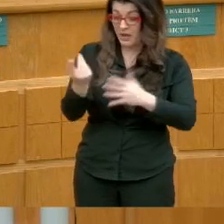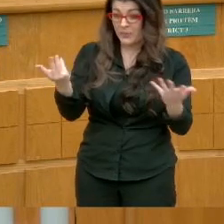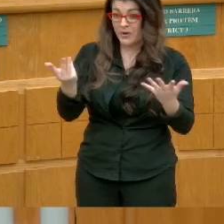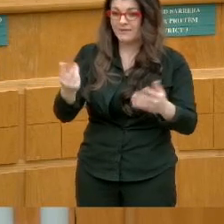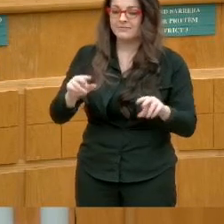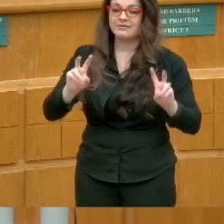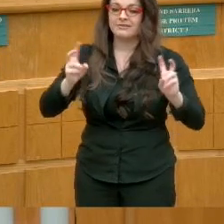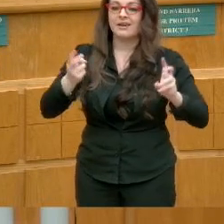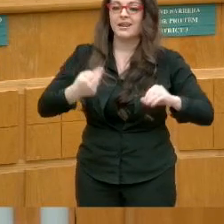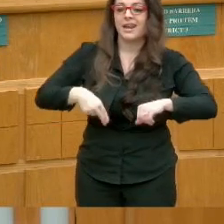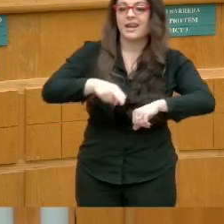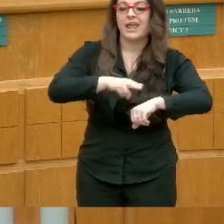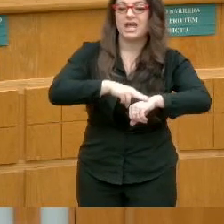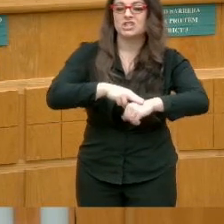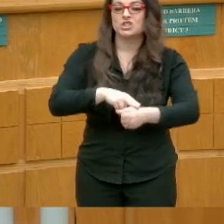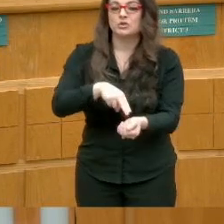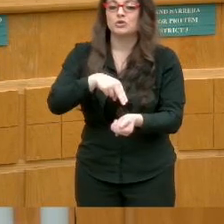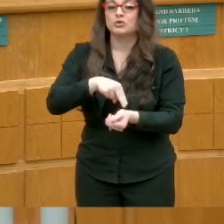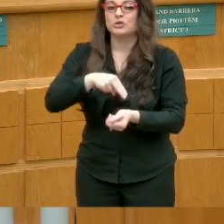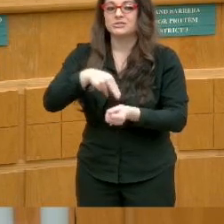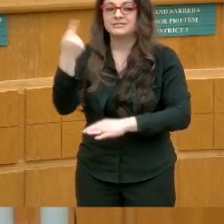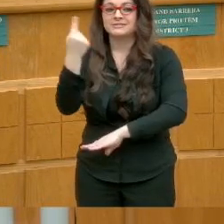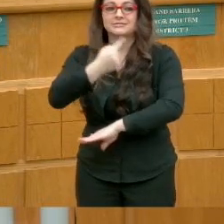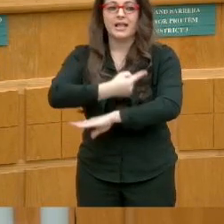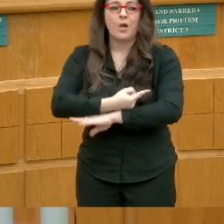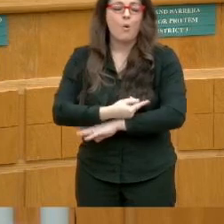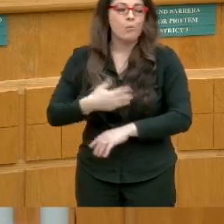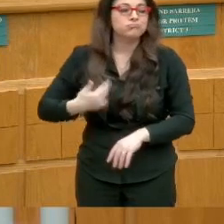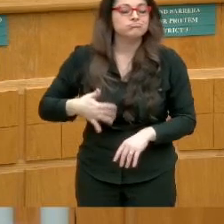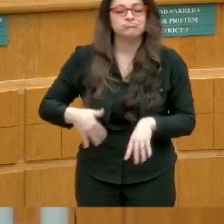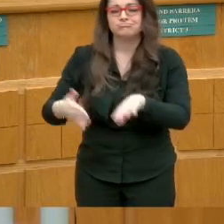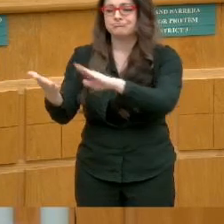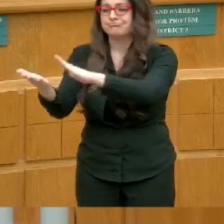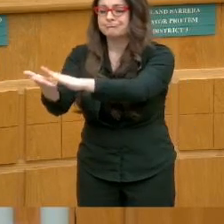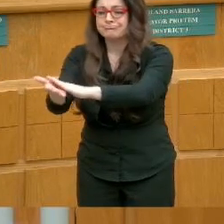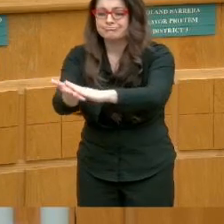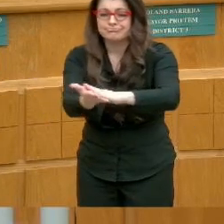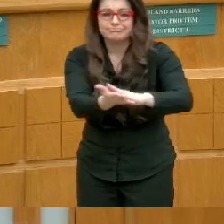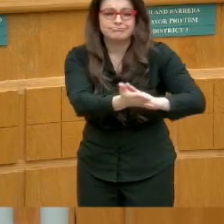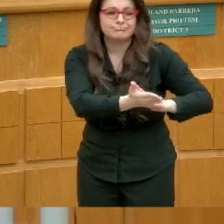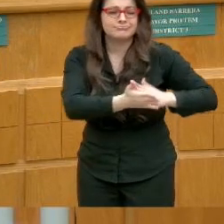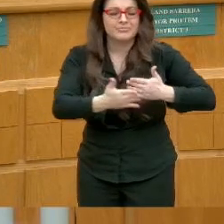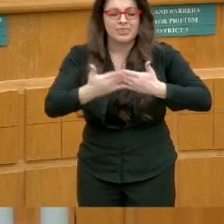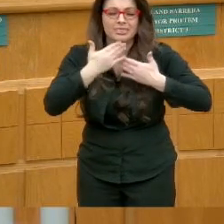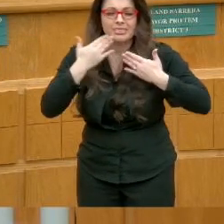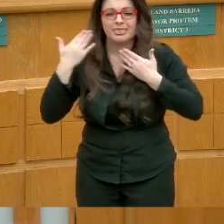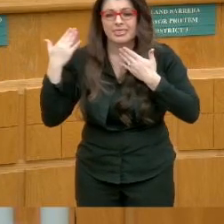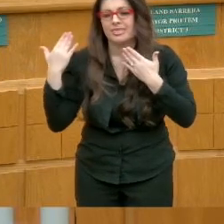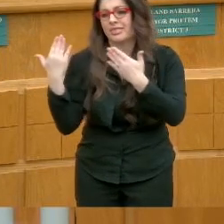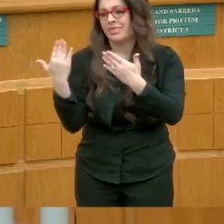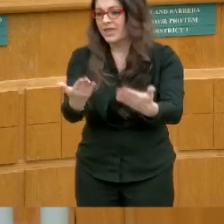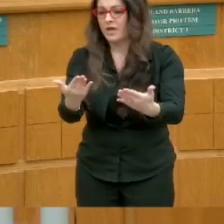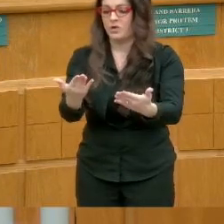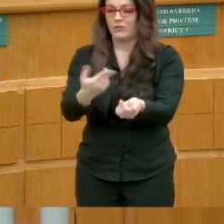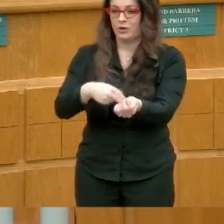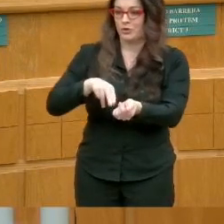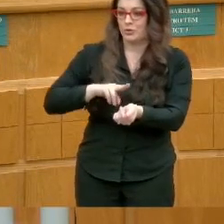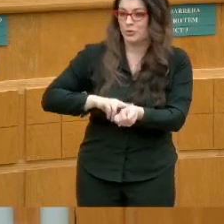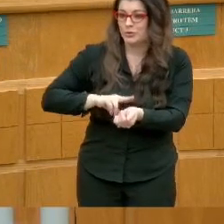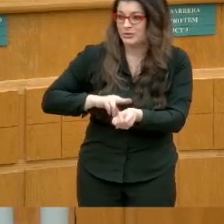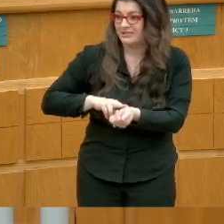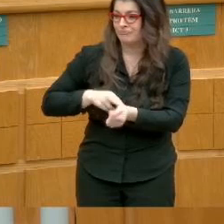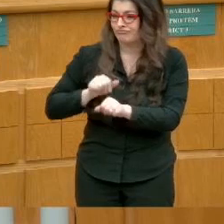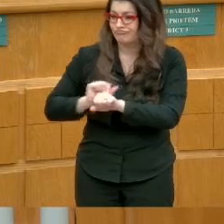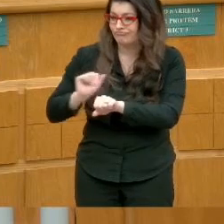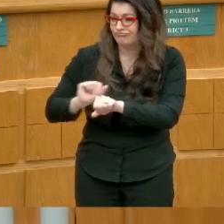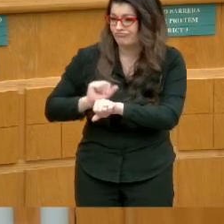to give a big shout out and a big thank you to all the nurses that are out there. They're part of our critical public safety teams,